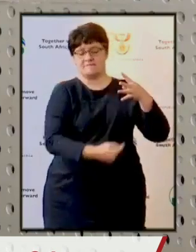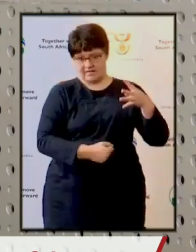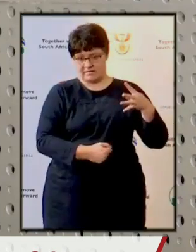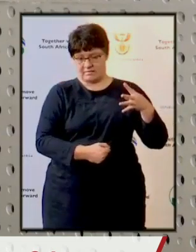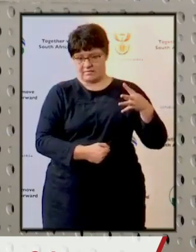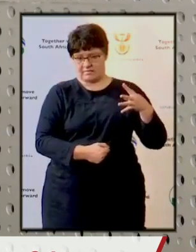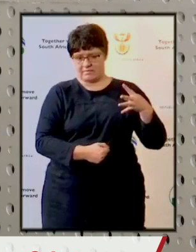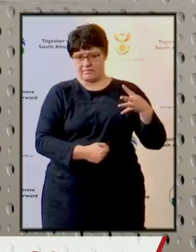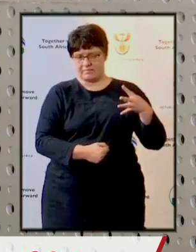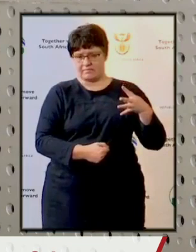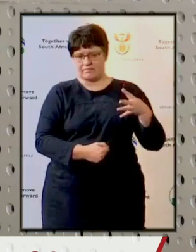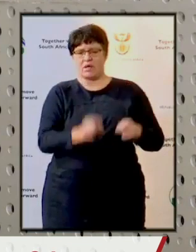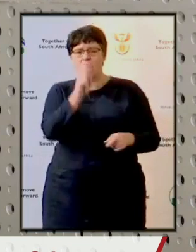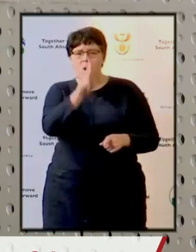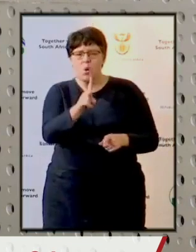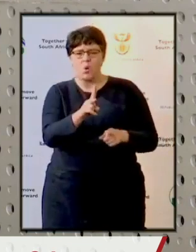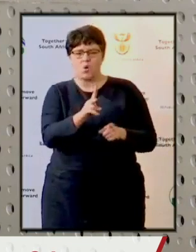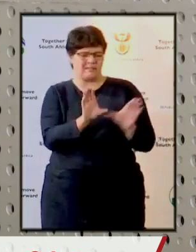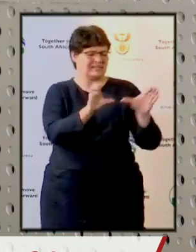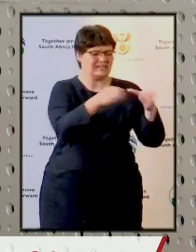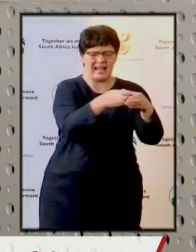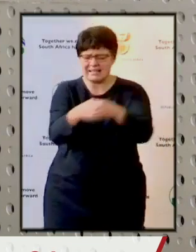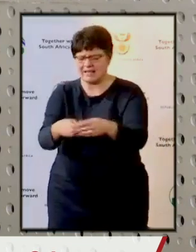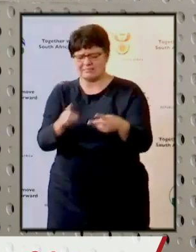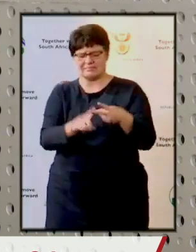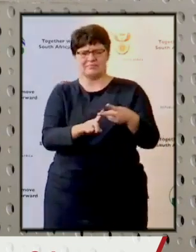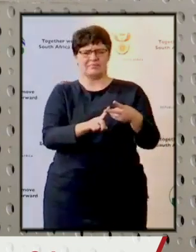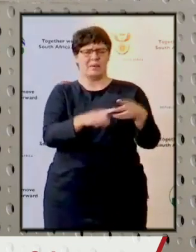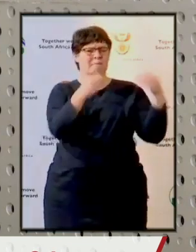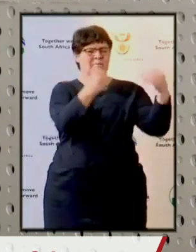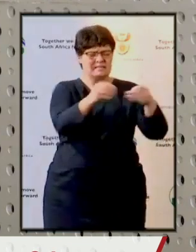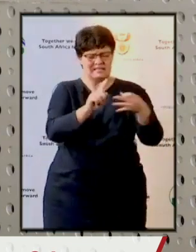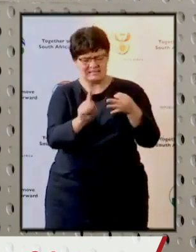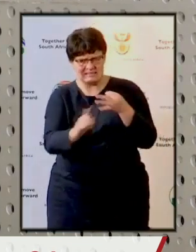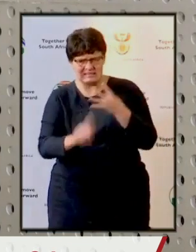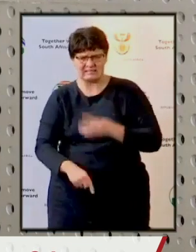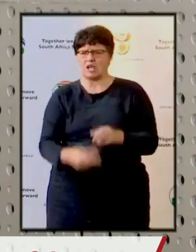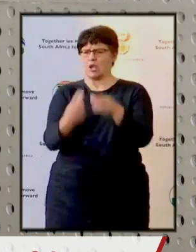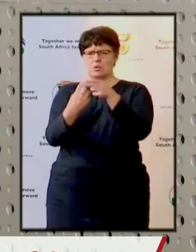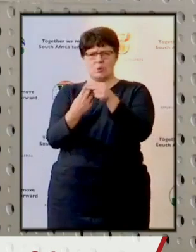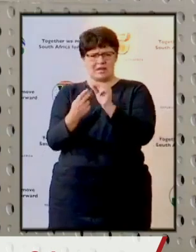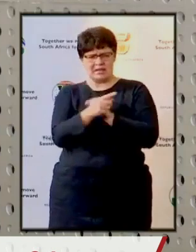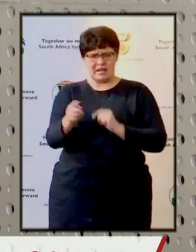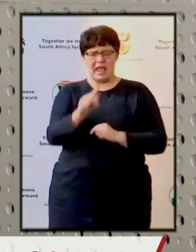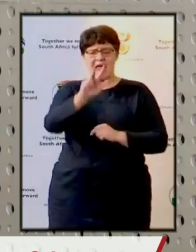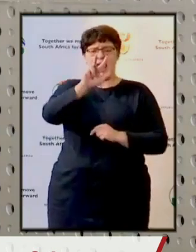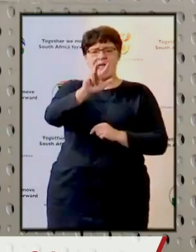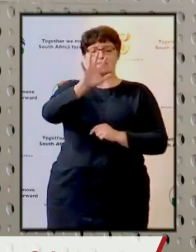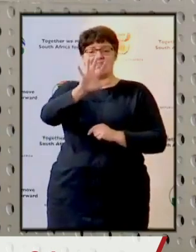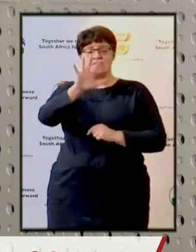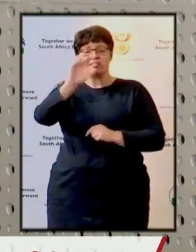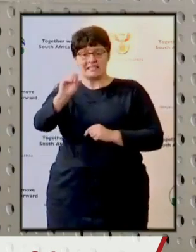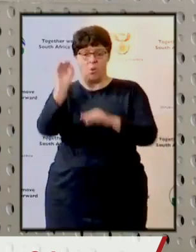looking at the sectors, the business organizations, unions, and so on, we received more than 850